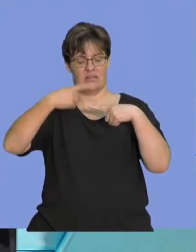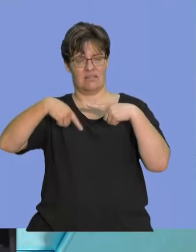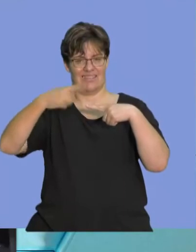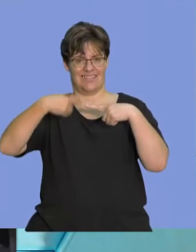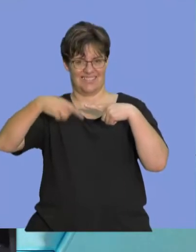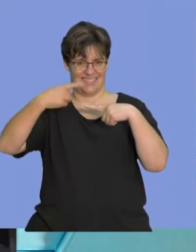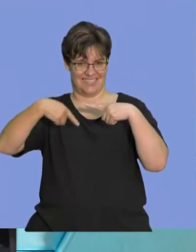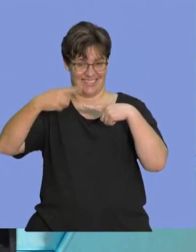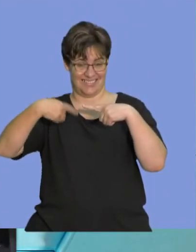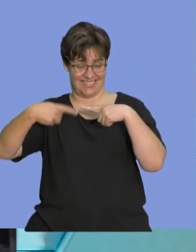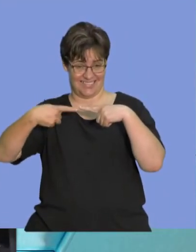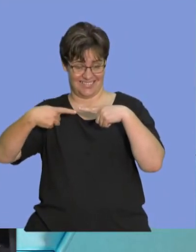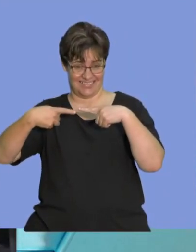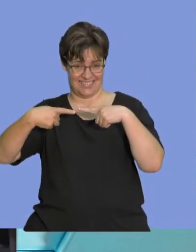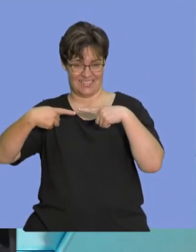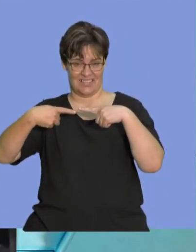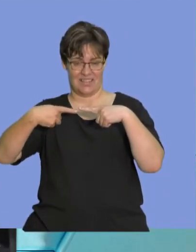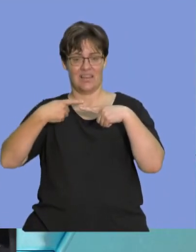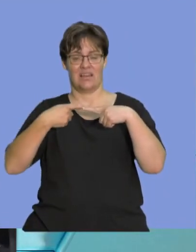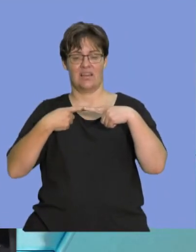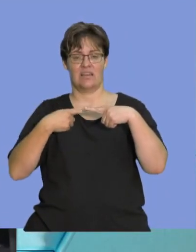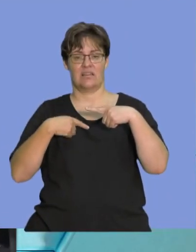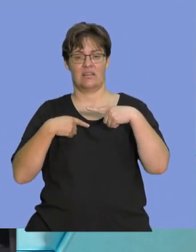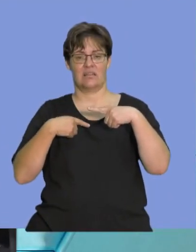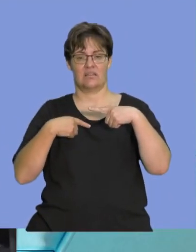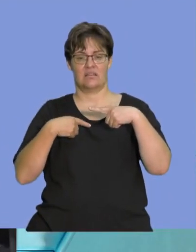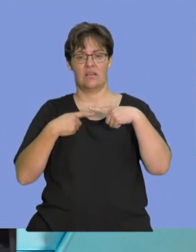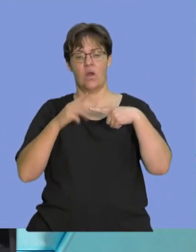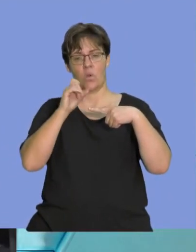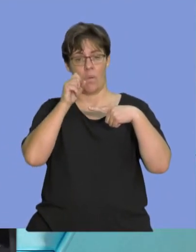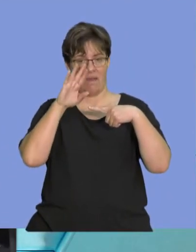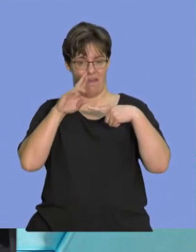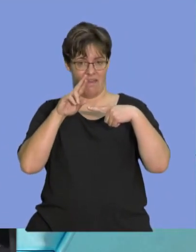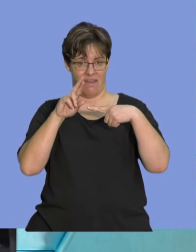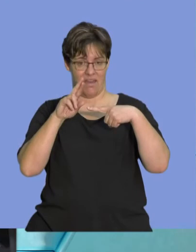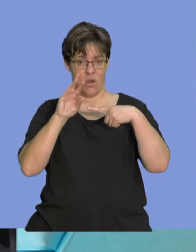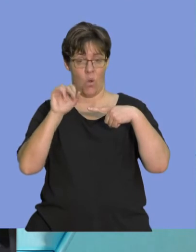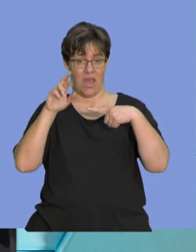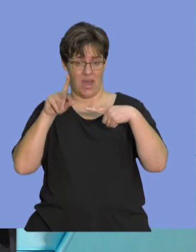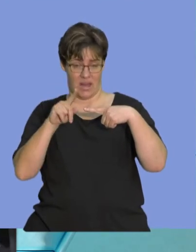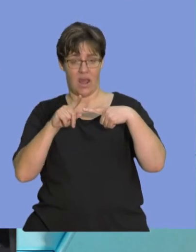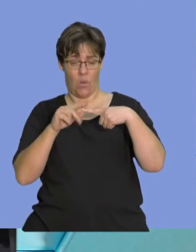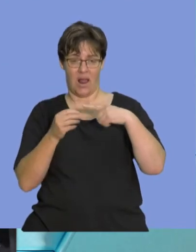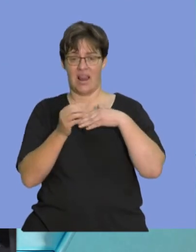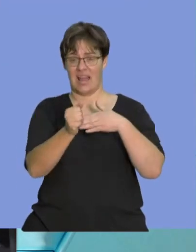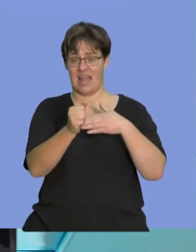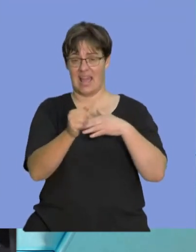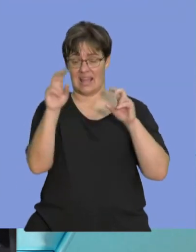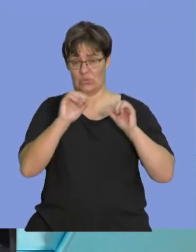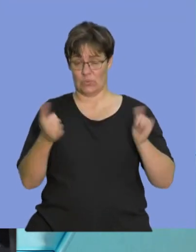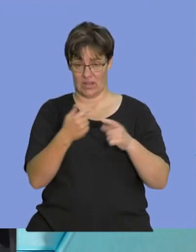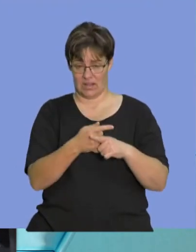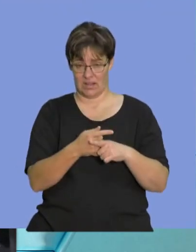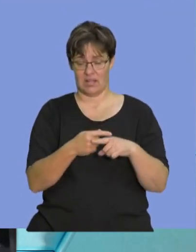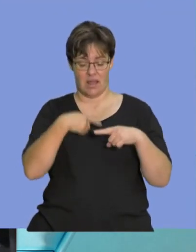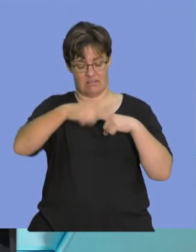So if you take an iron and then you wound around it, you use a copper wire, which is a good conductor. So the copper